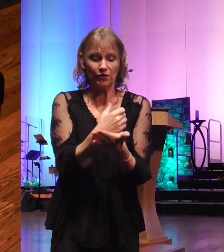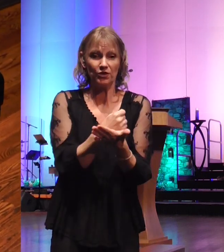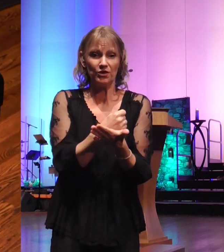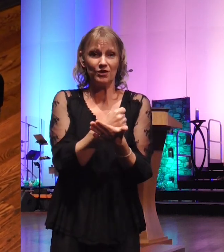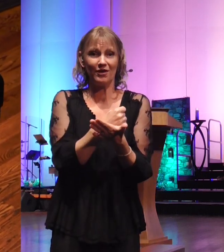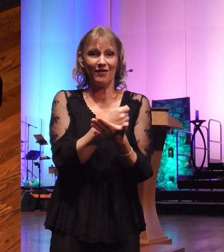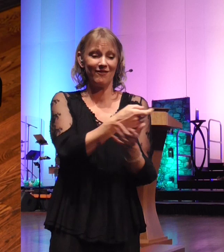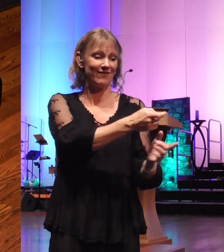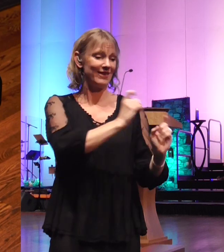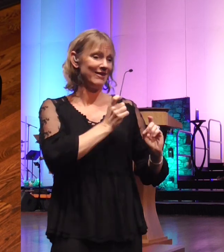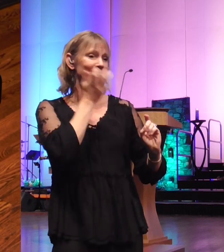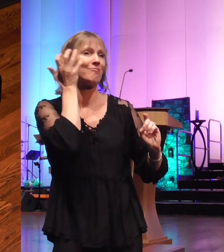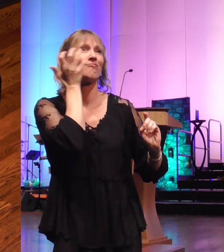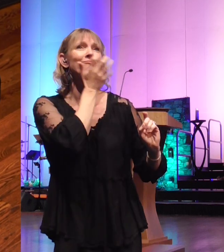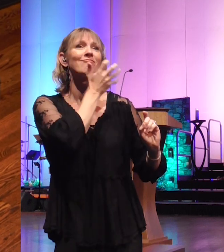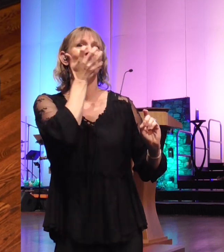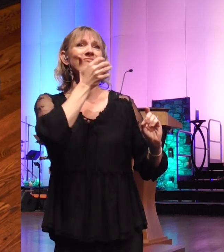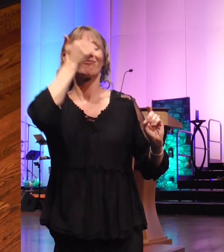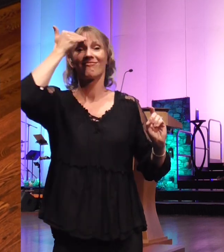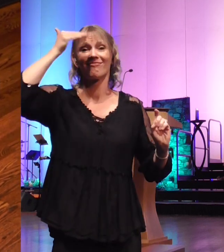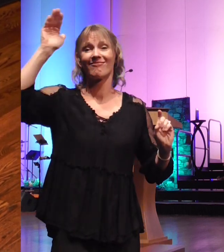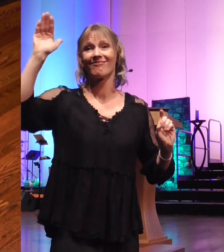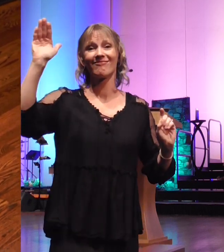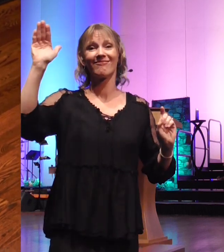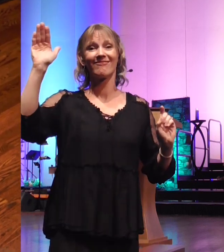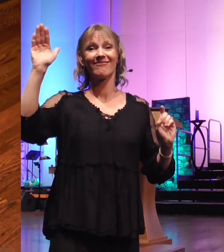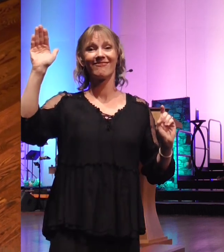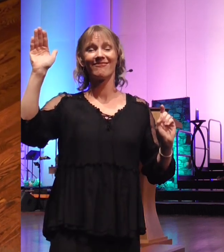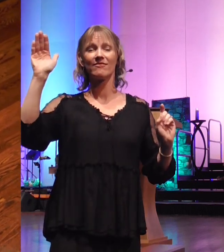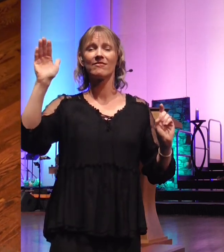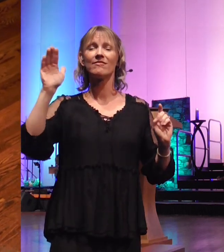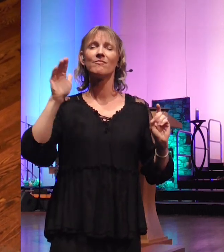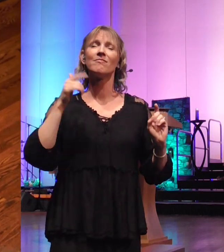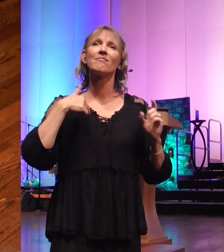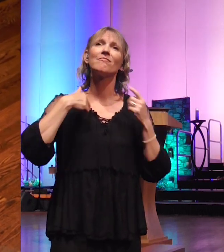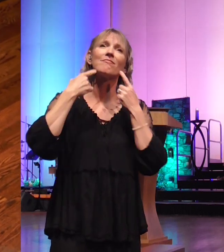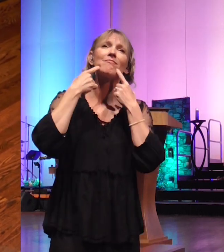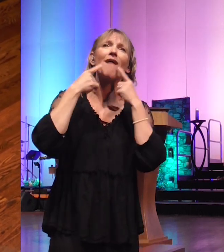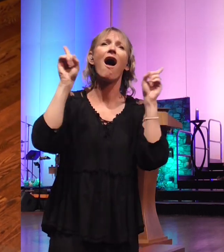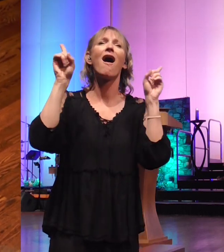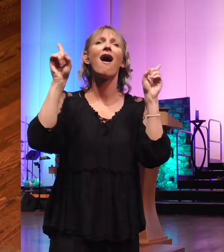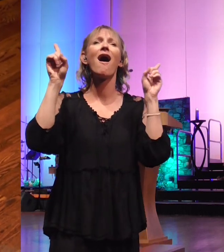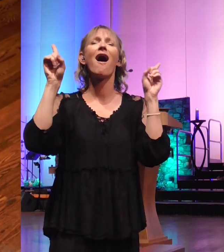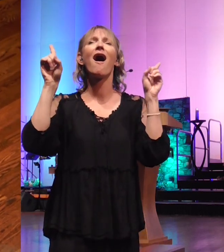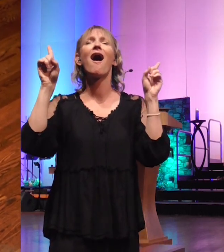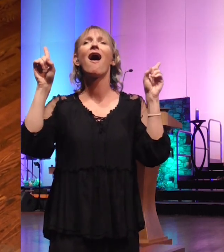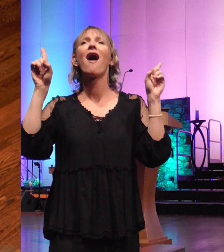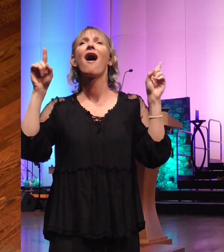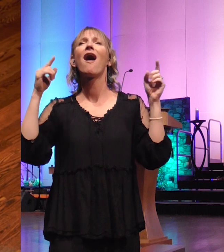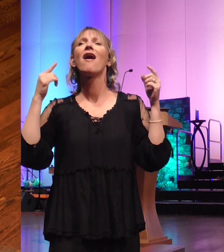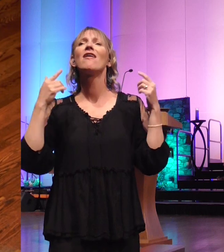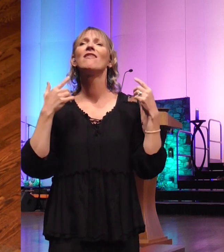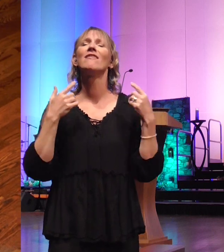gift as the day I found my way